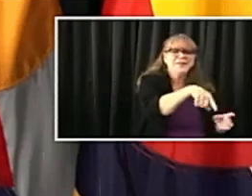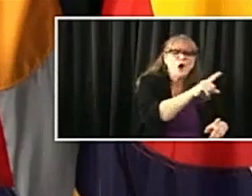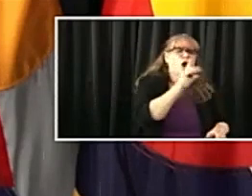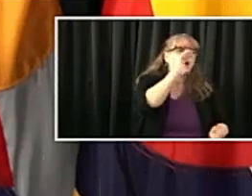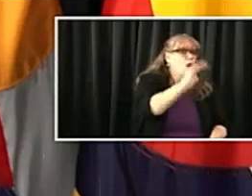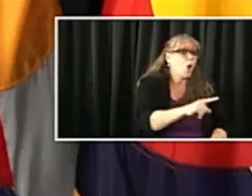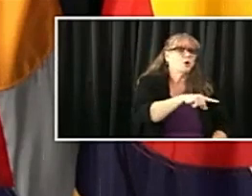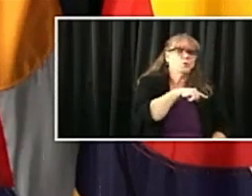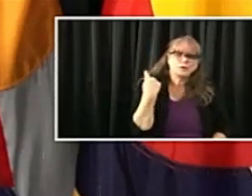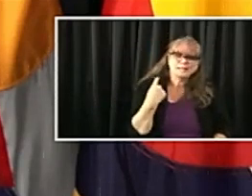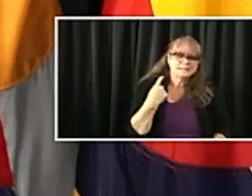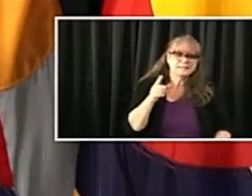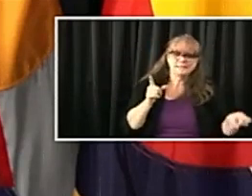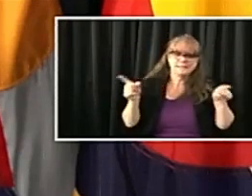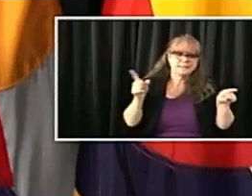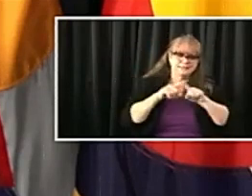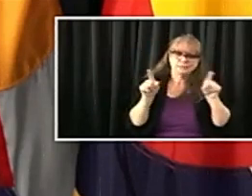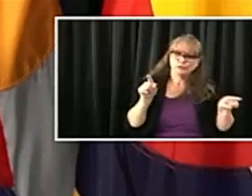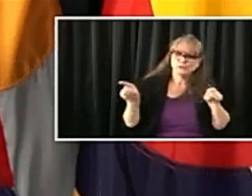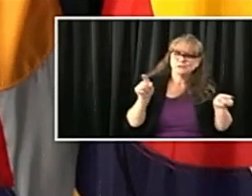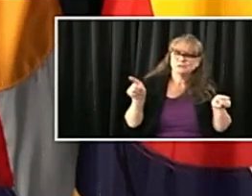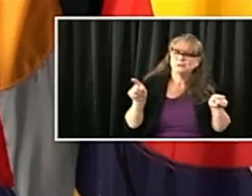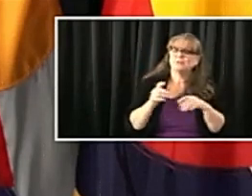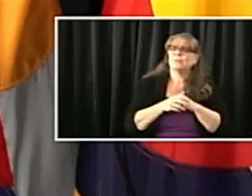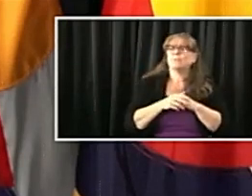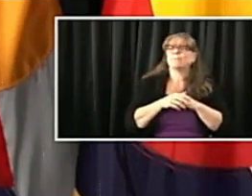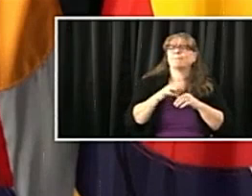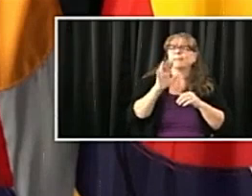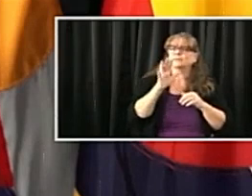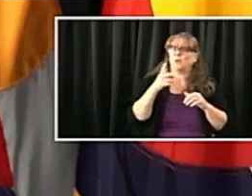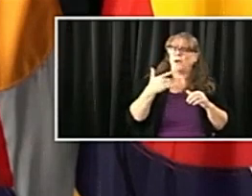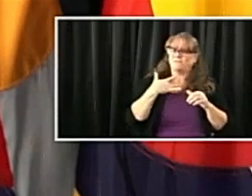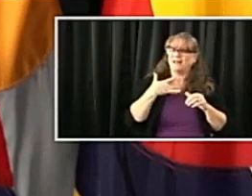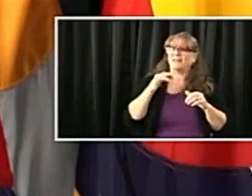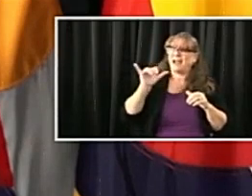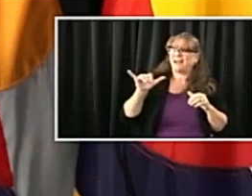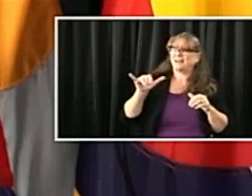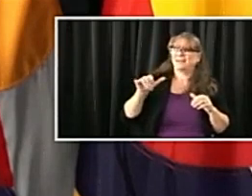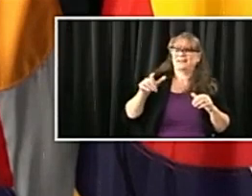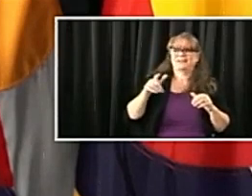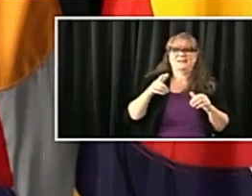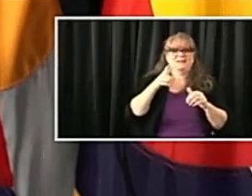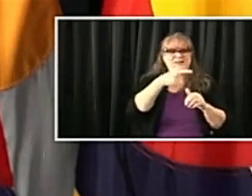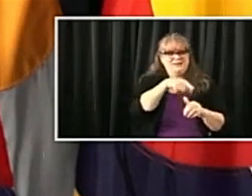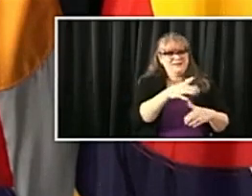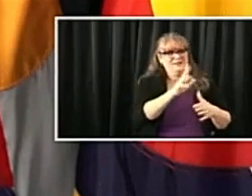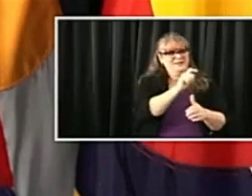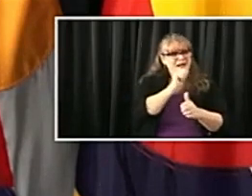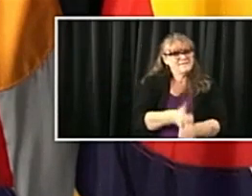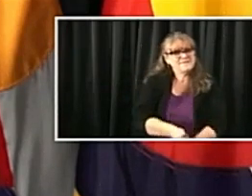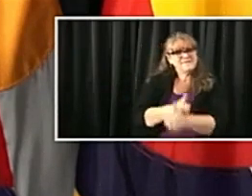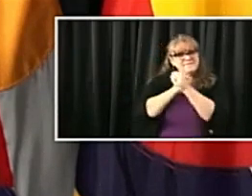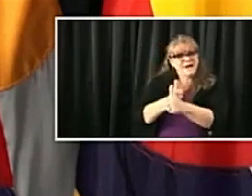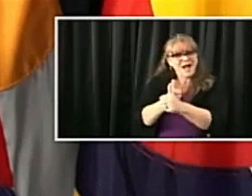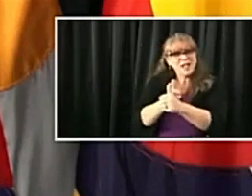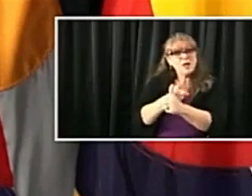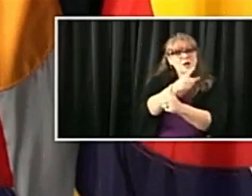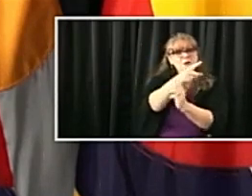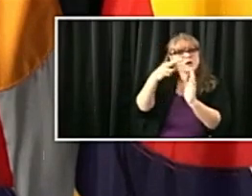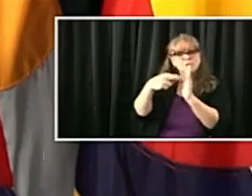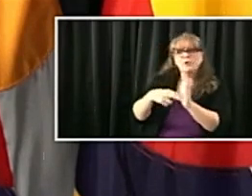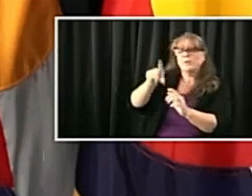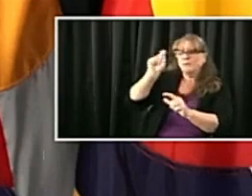a mother, a father, an aunt, or uncle. And so we certainly take that very seriously. There's a real reason, and there was a recent modeling done at CU, that the